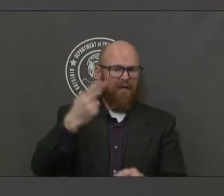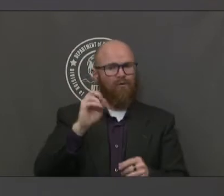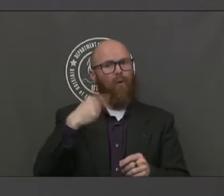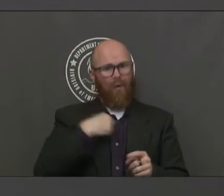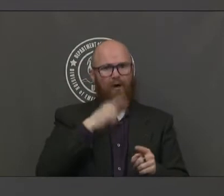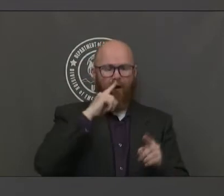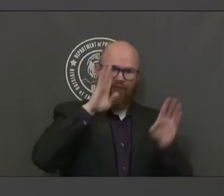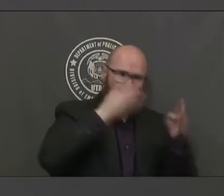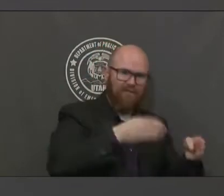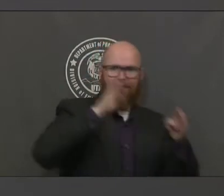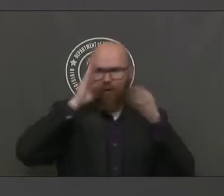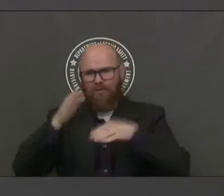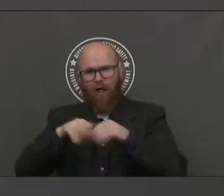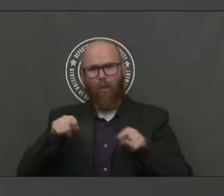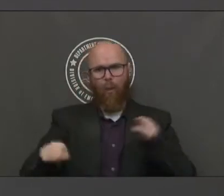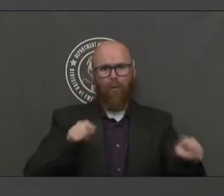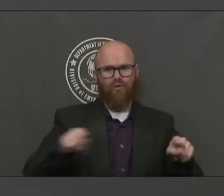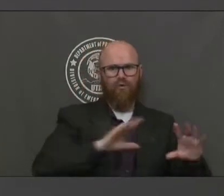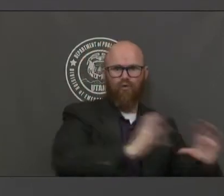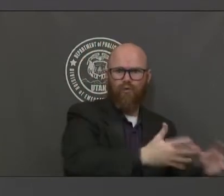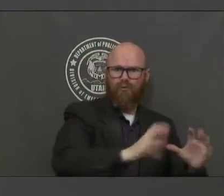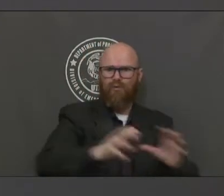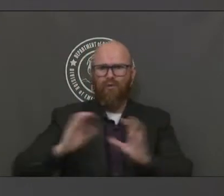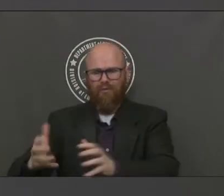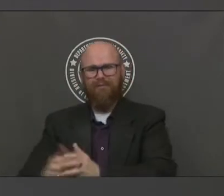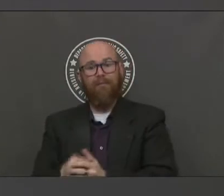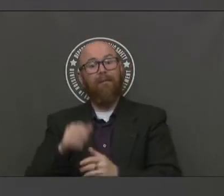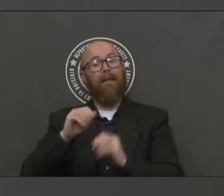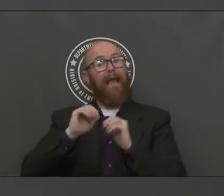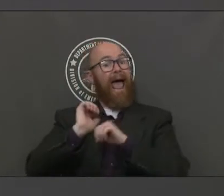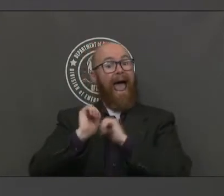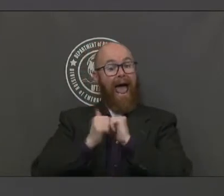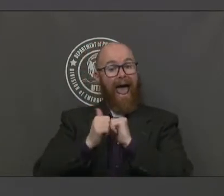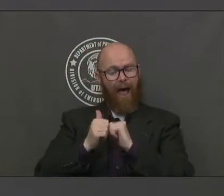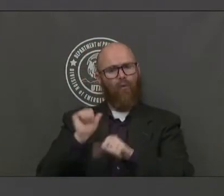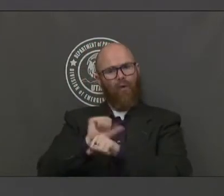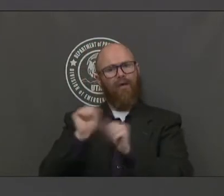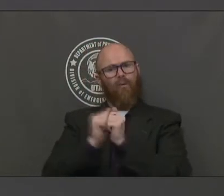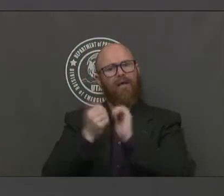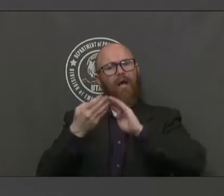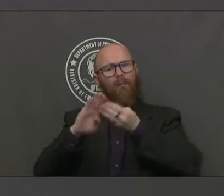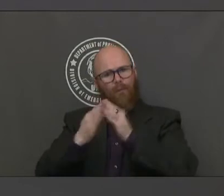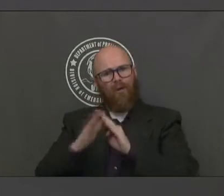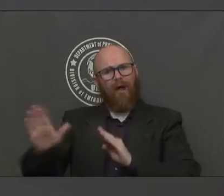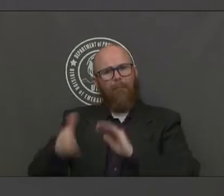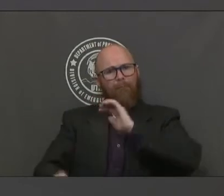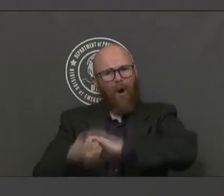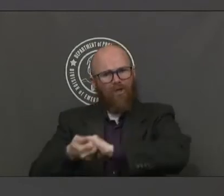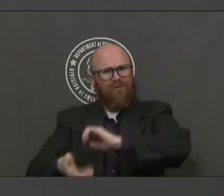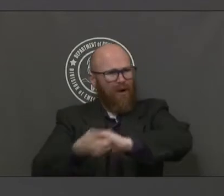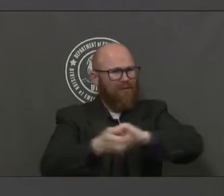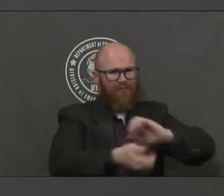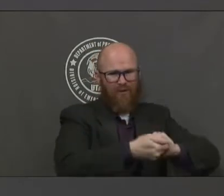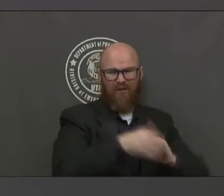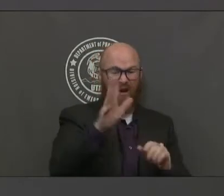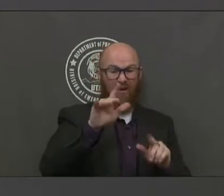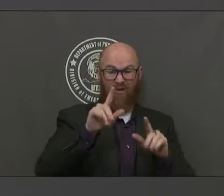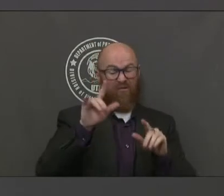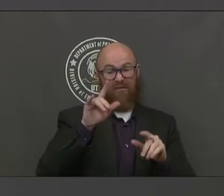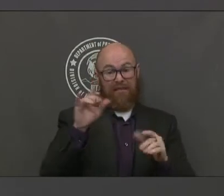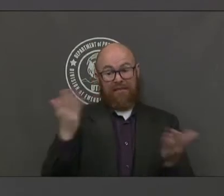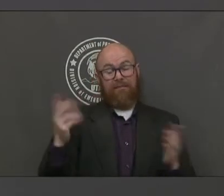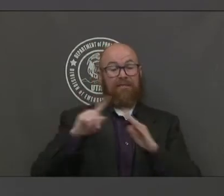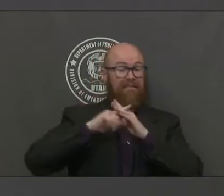and details of that, working with community partners, as we have done from the earliest days of this